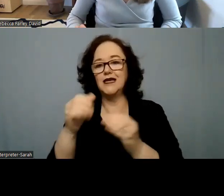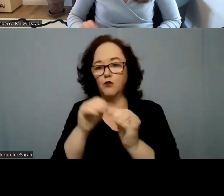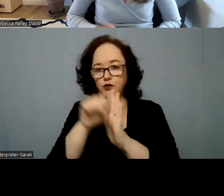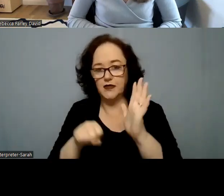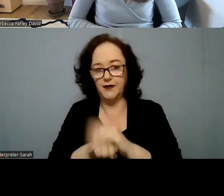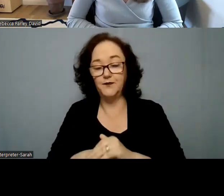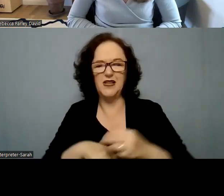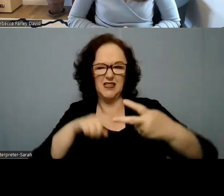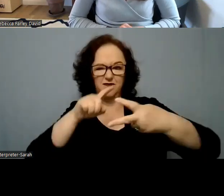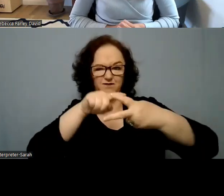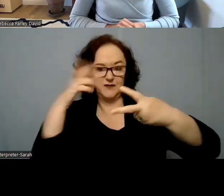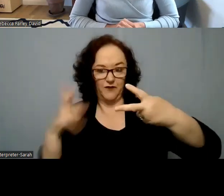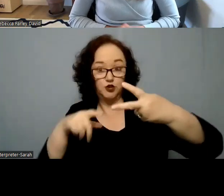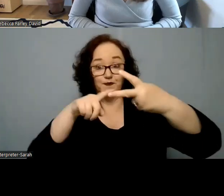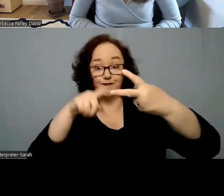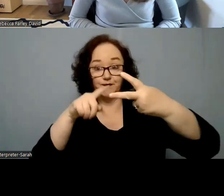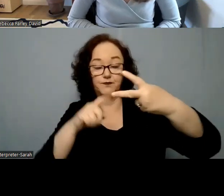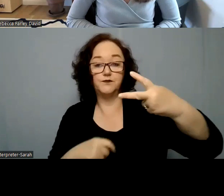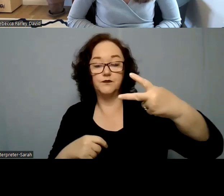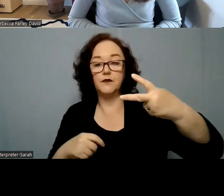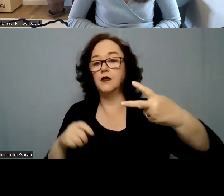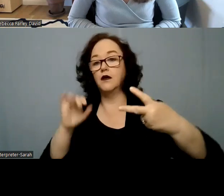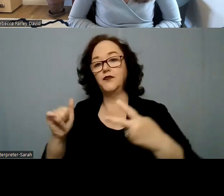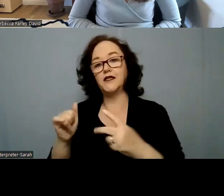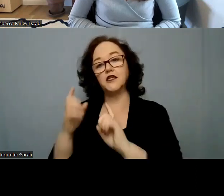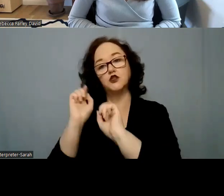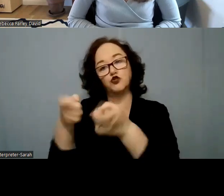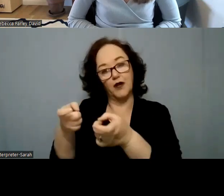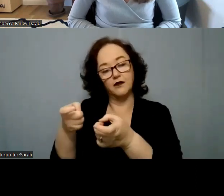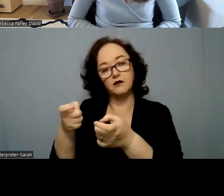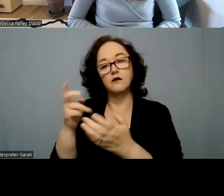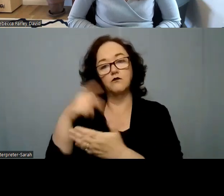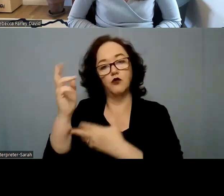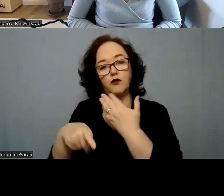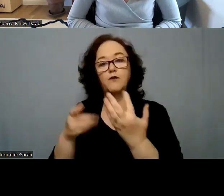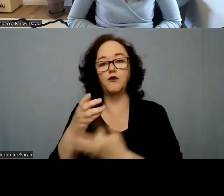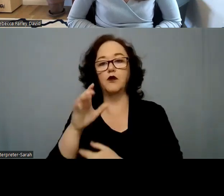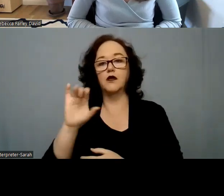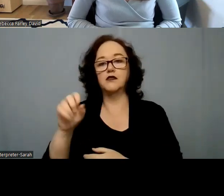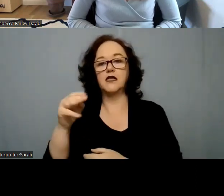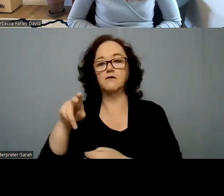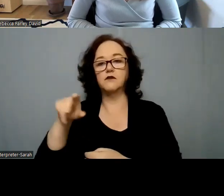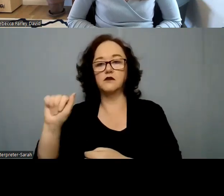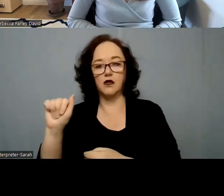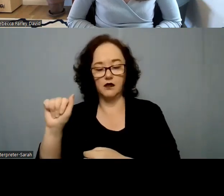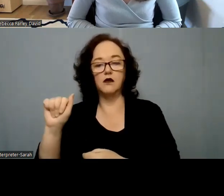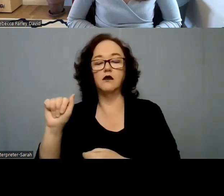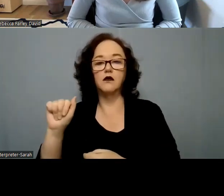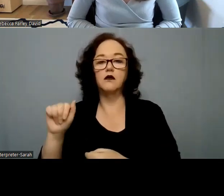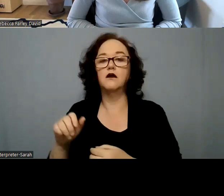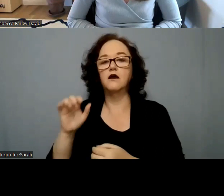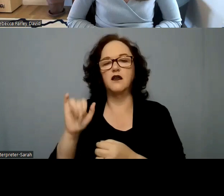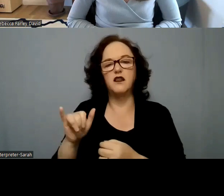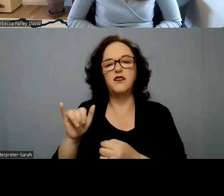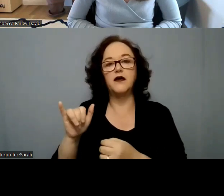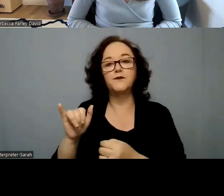mechanism for CCBHC is through a grant program administered by SAMHSA. That's the CCBHC Expansion Grant Program. And the expansion grants